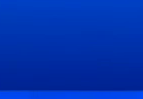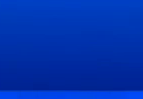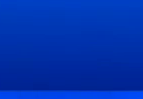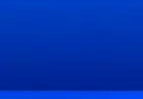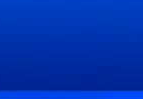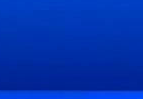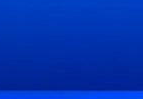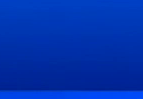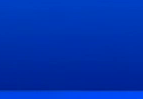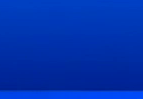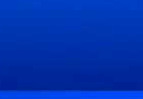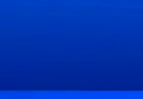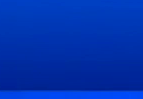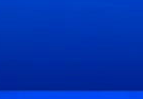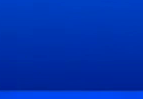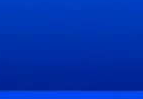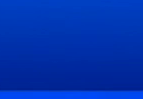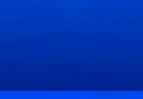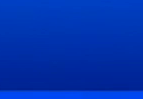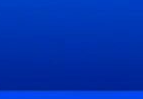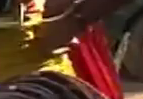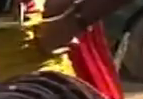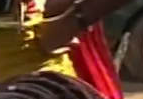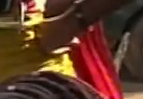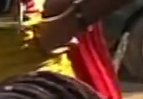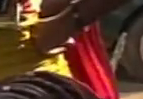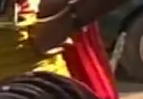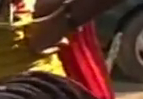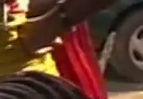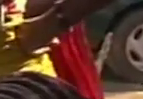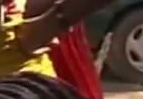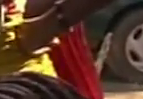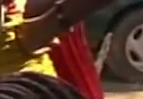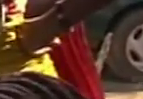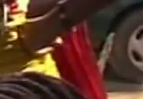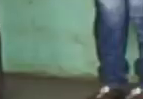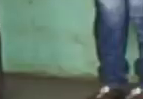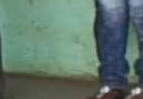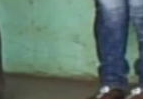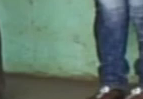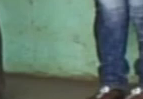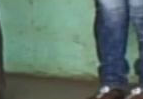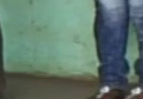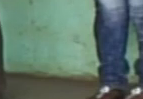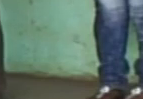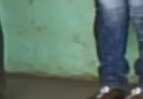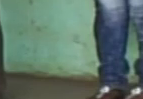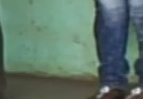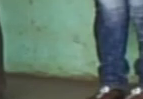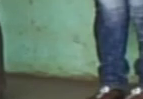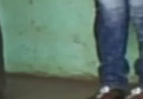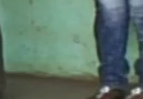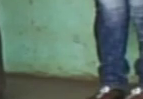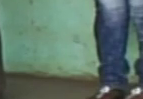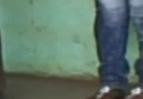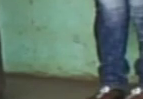January and end on 15th February 2017, a month-long exercise in which IEBC is targeting